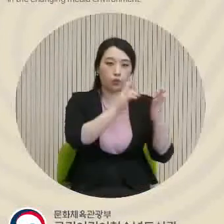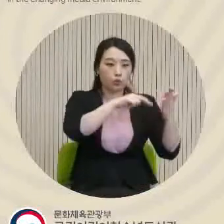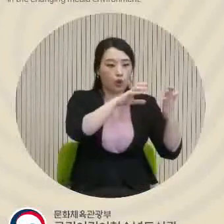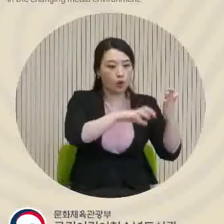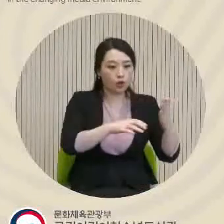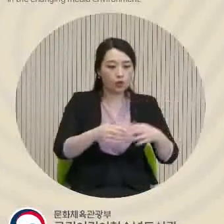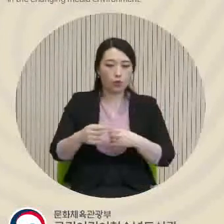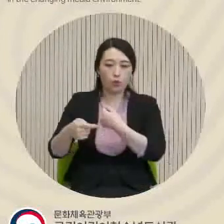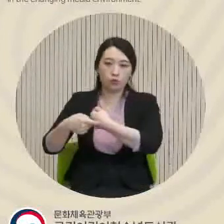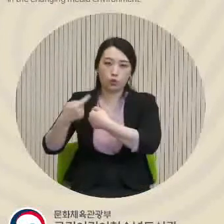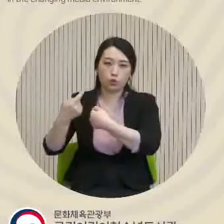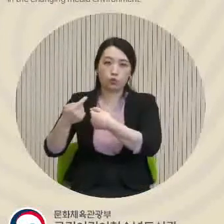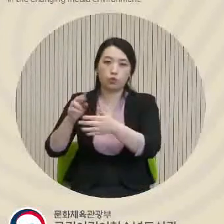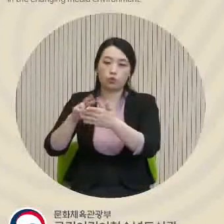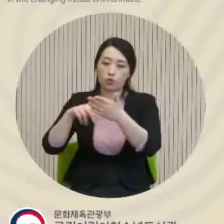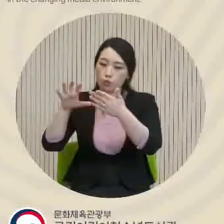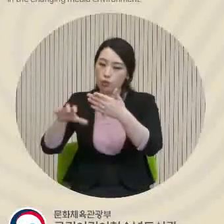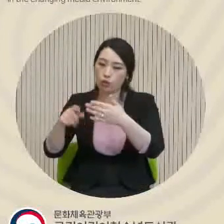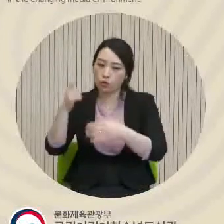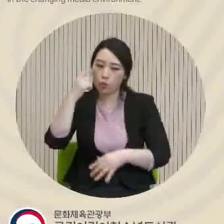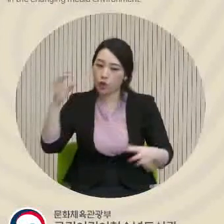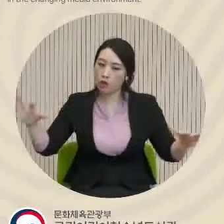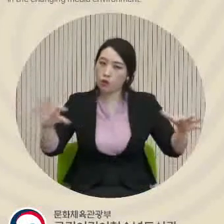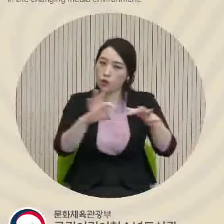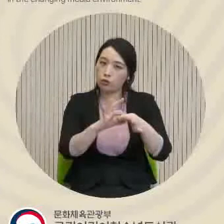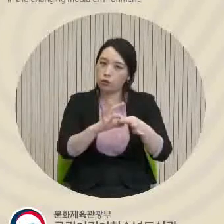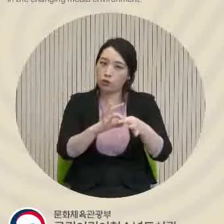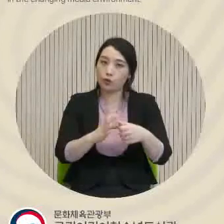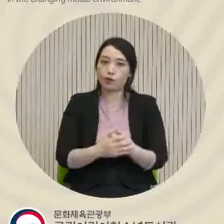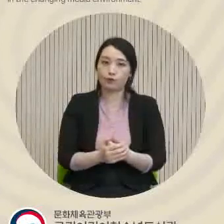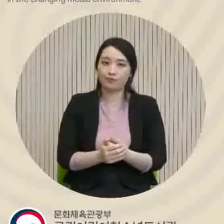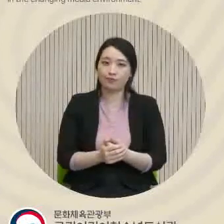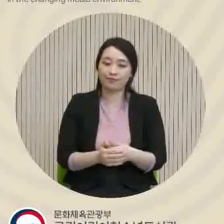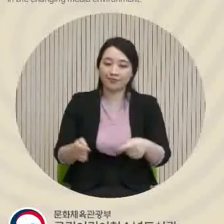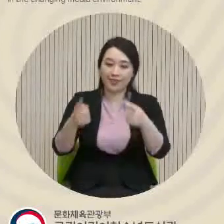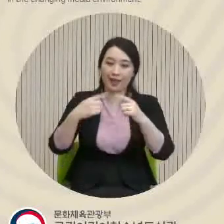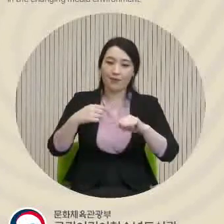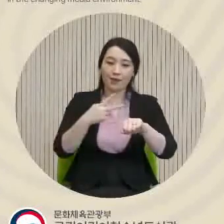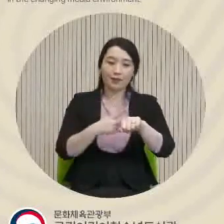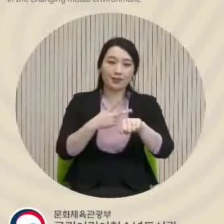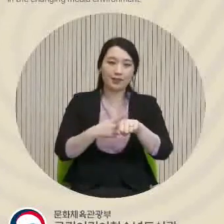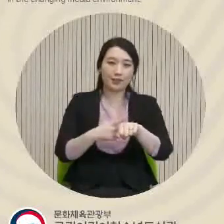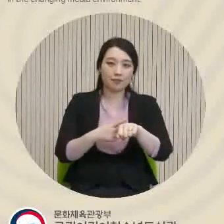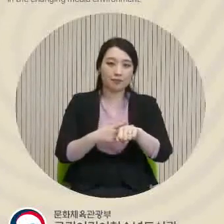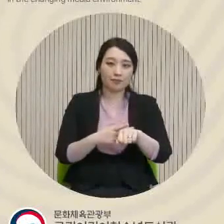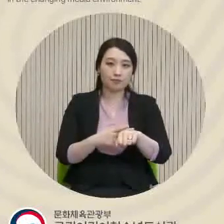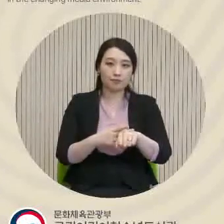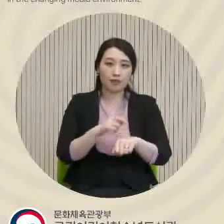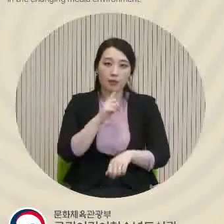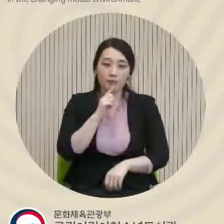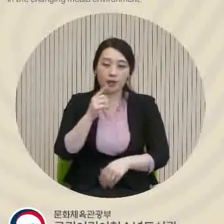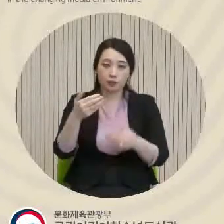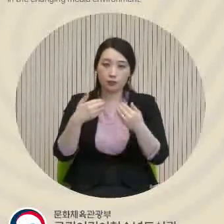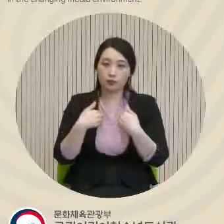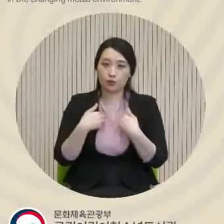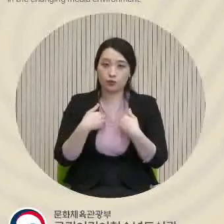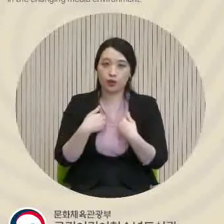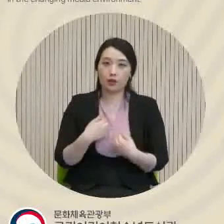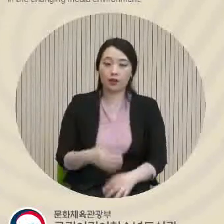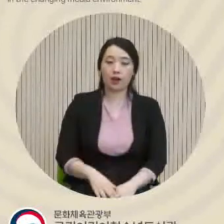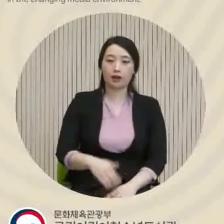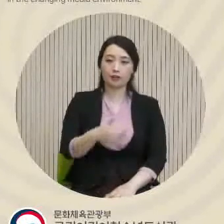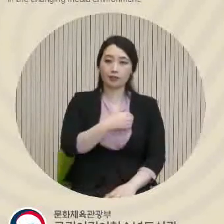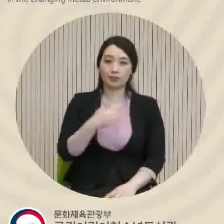we conducted interview, we thought about the necessity of linking